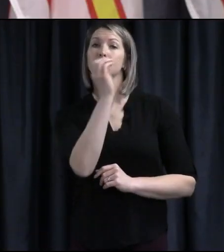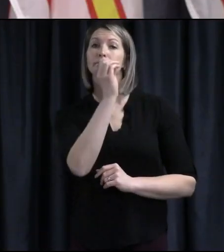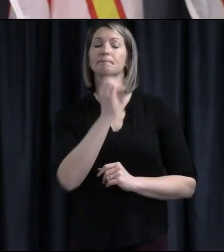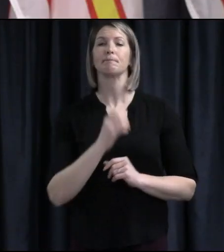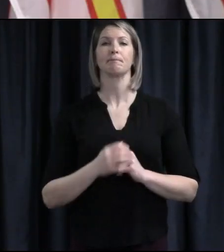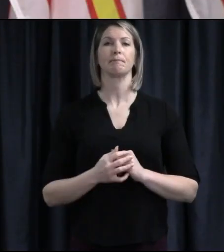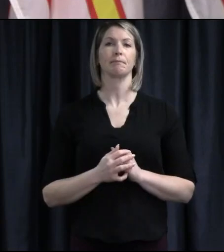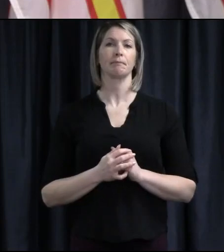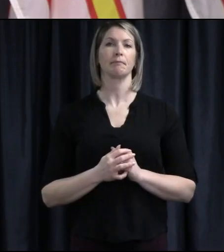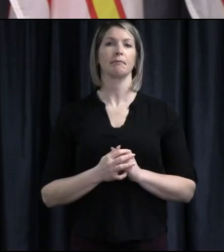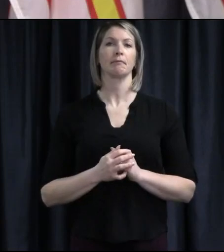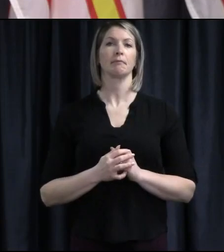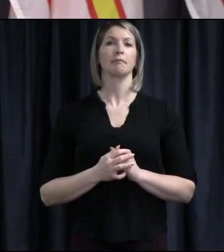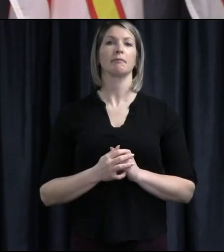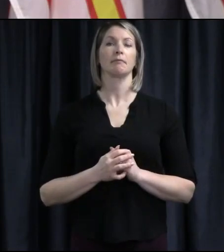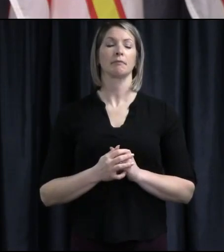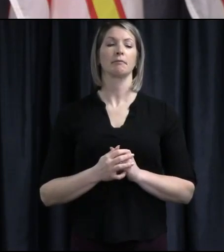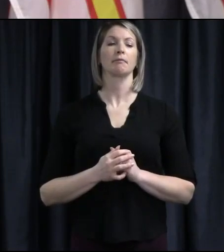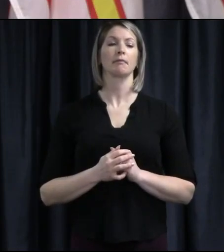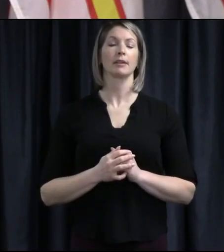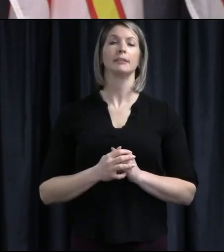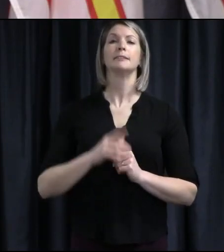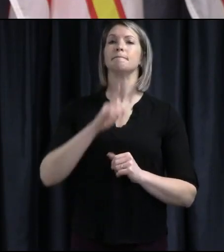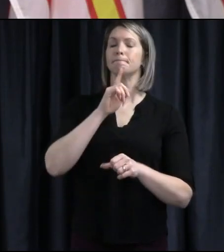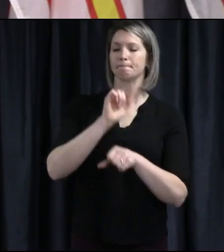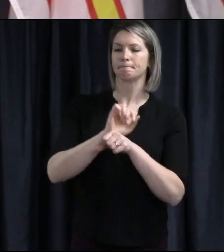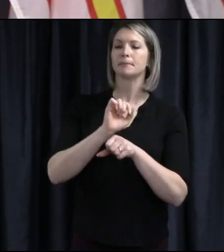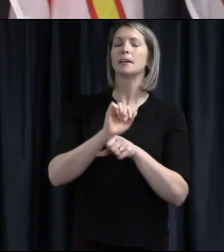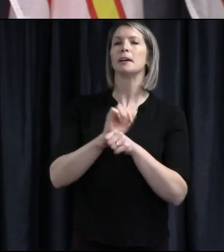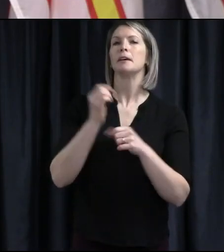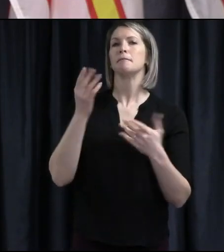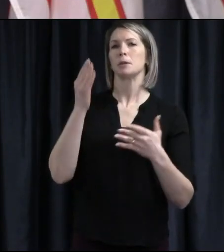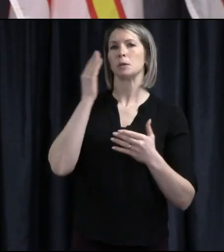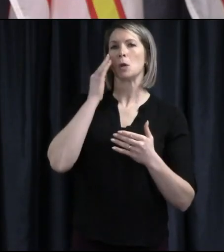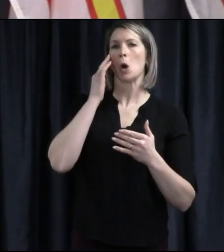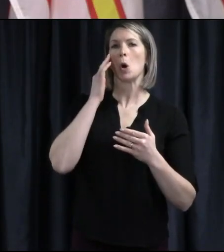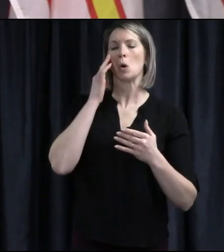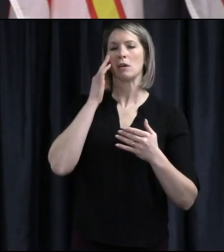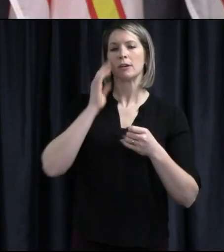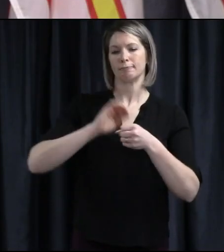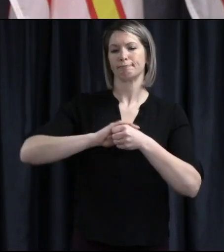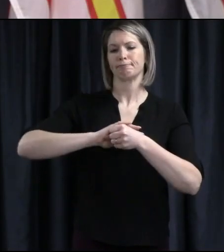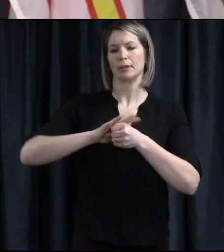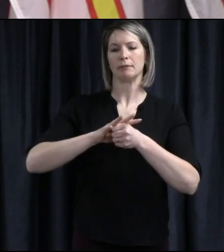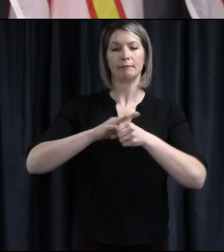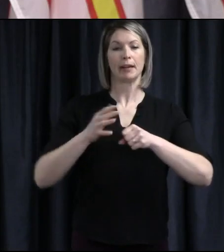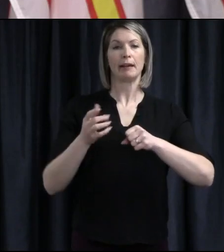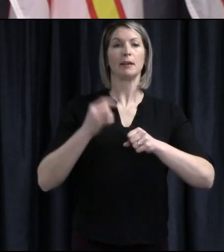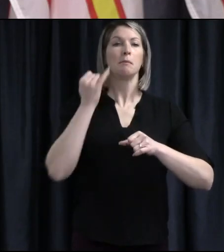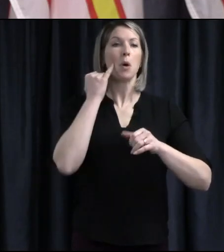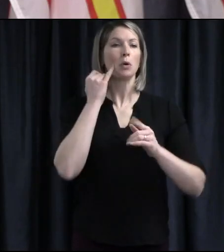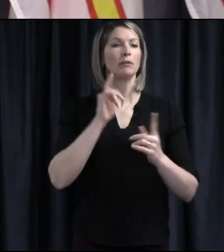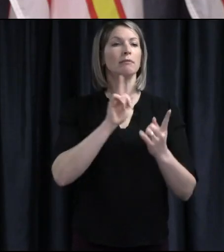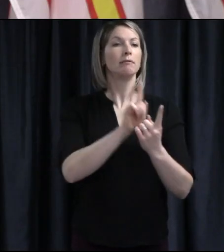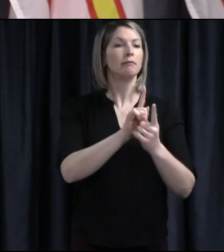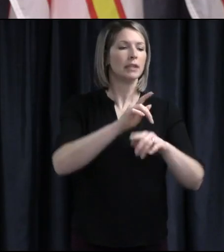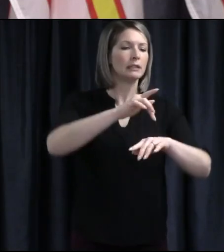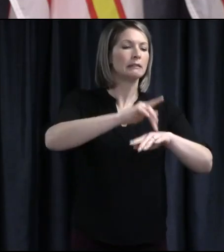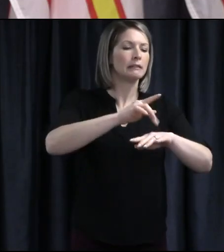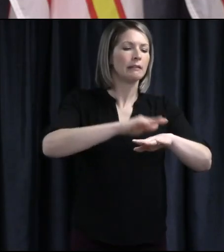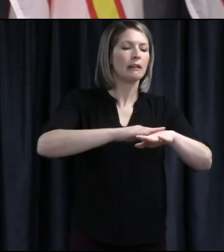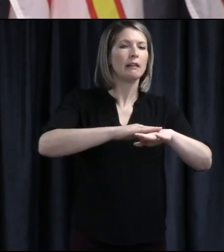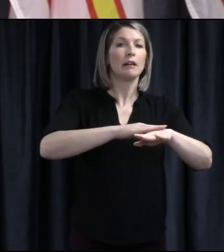So what we do know that the virus can live on surfaces for an extended period of time in